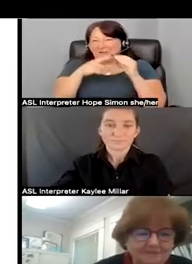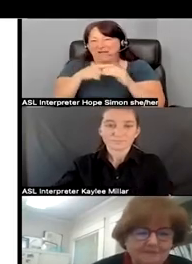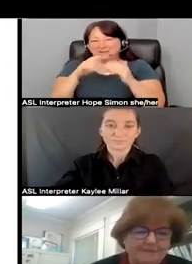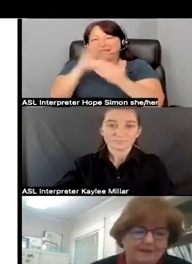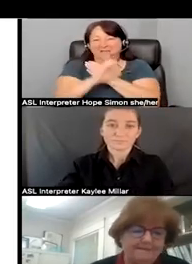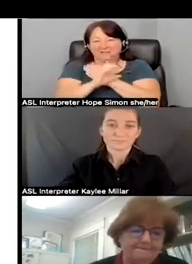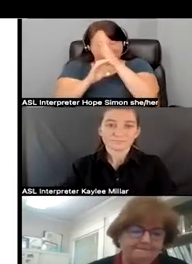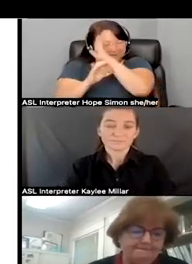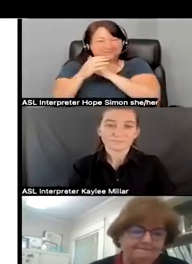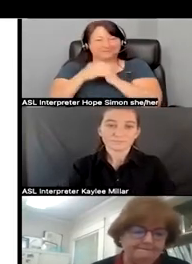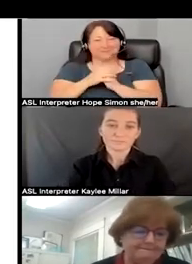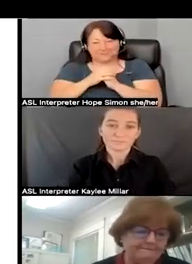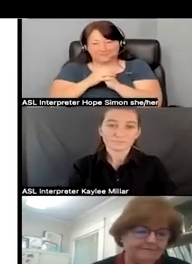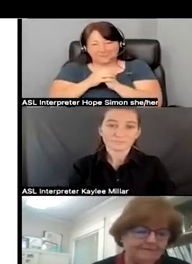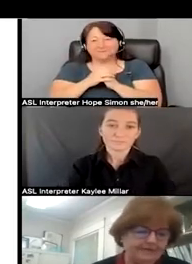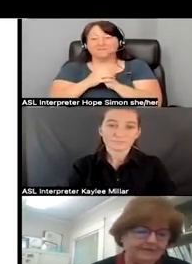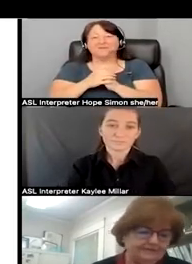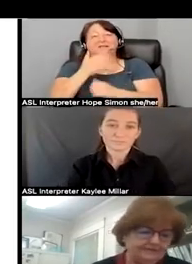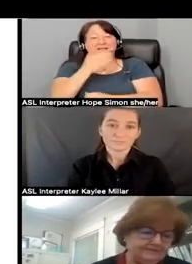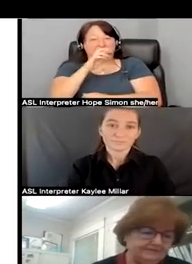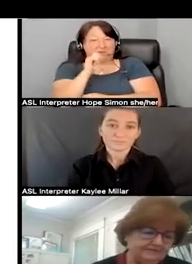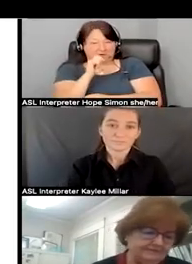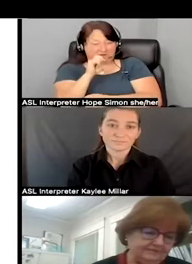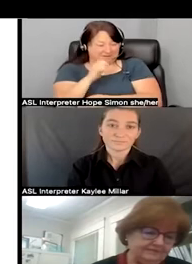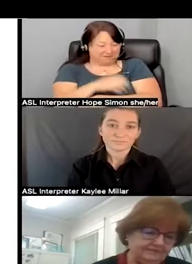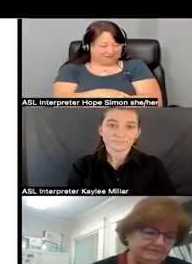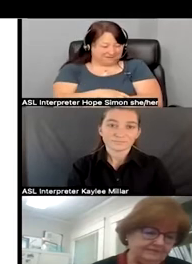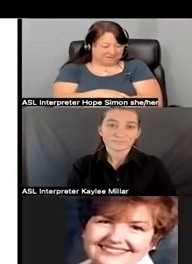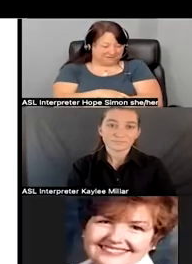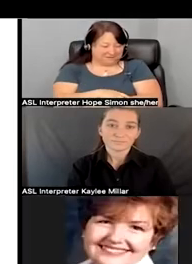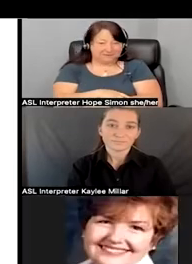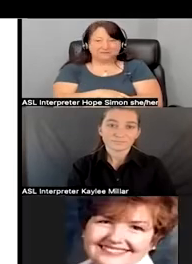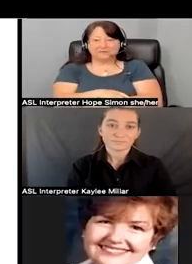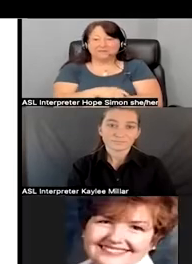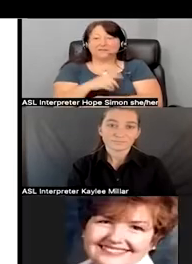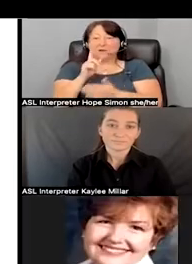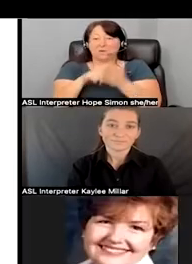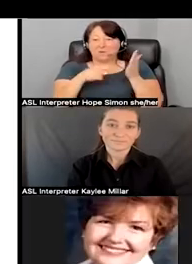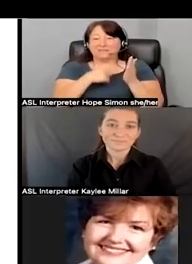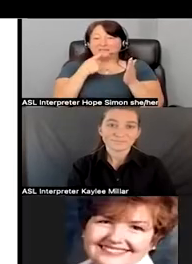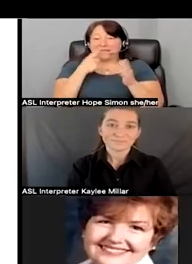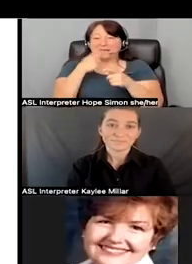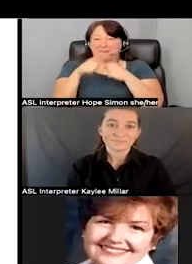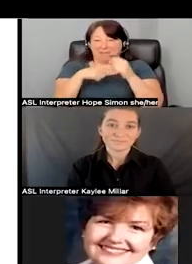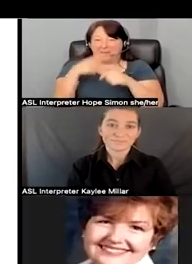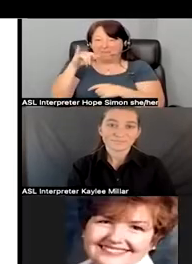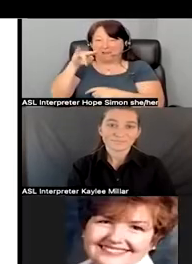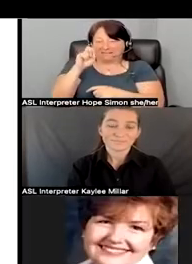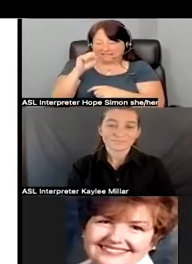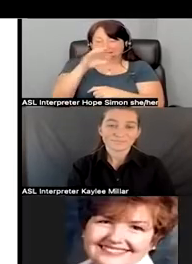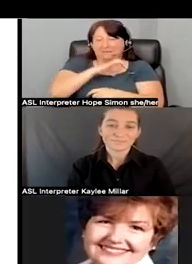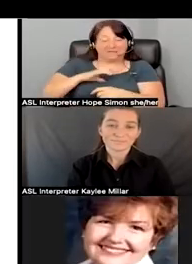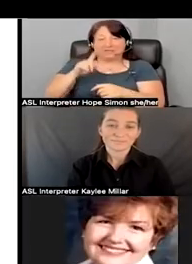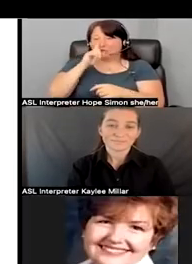also thank you, Margaret. What we said about Pauline's committee is true for all of the committees. If